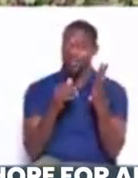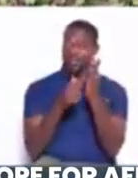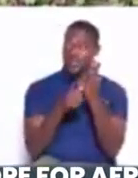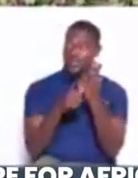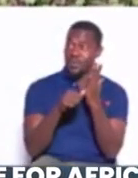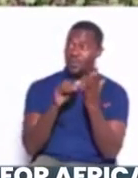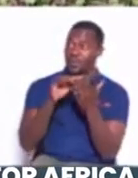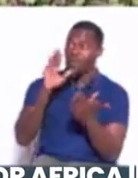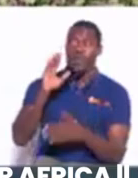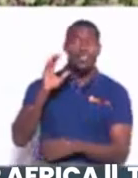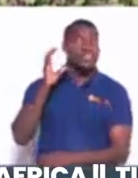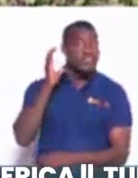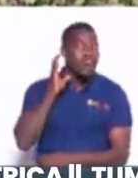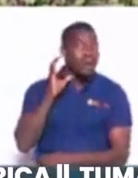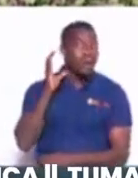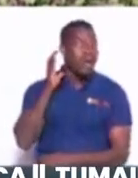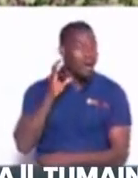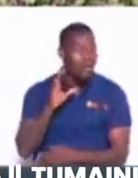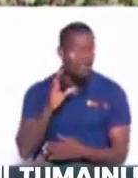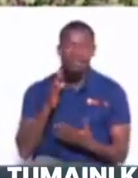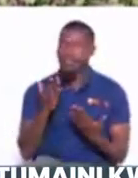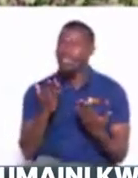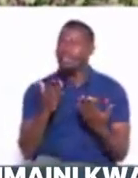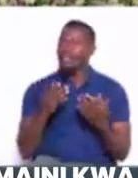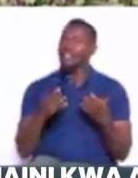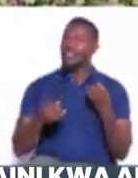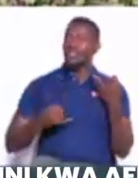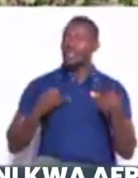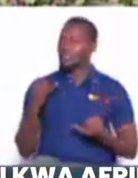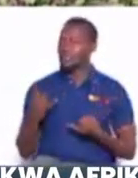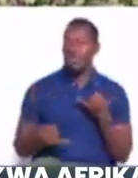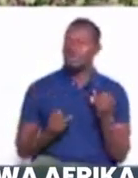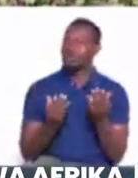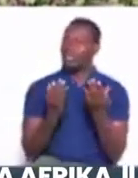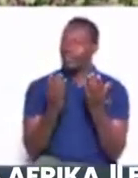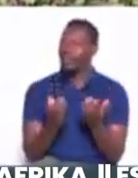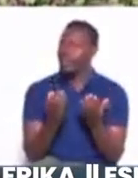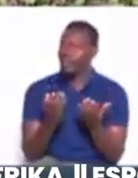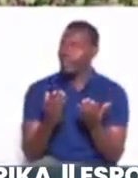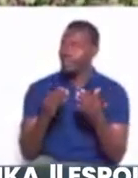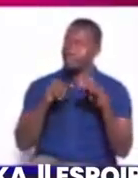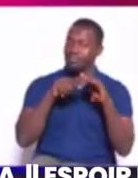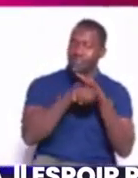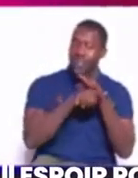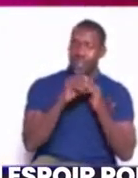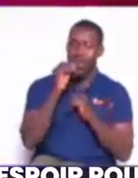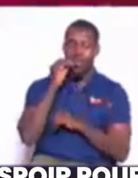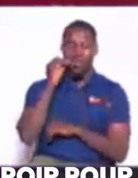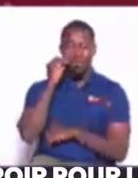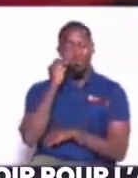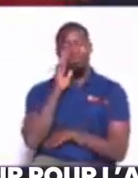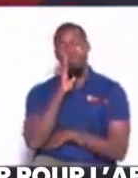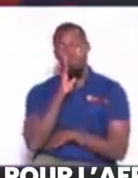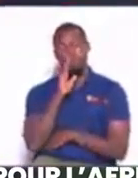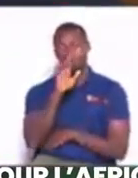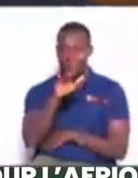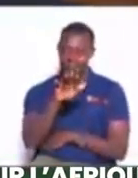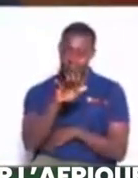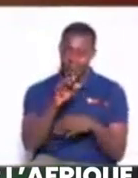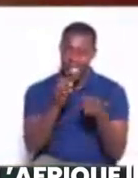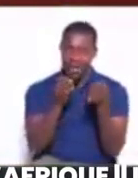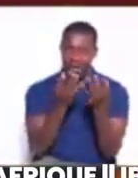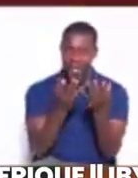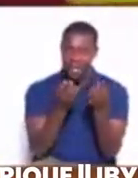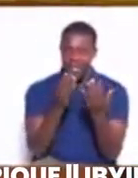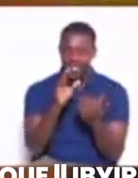and violence and immorality into our homes. As you look around you today, many Africans